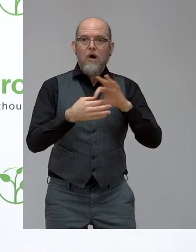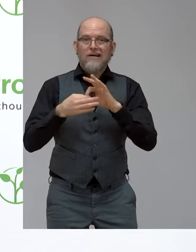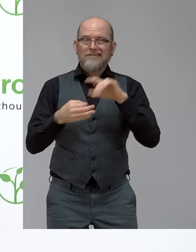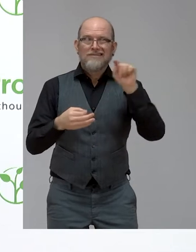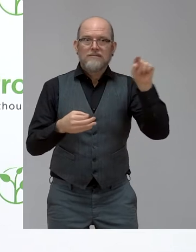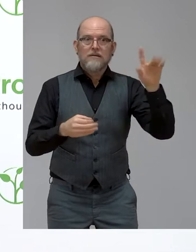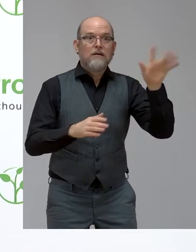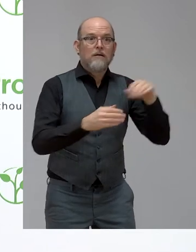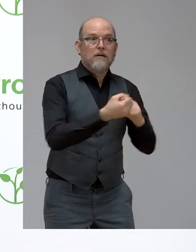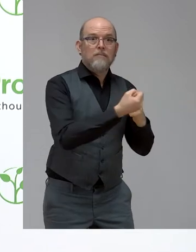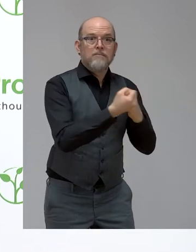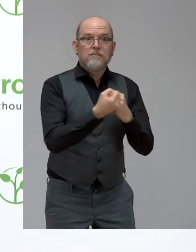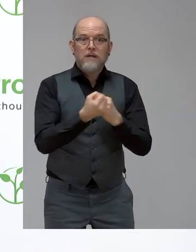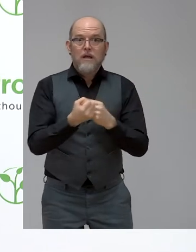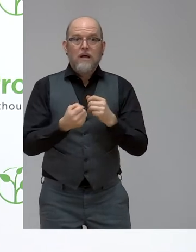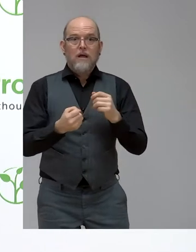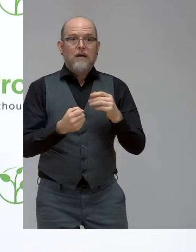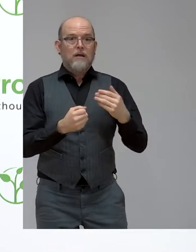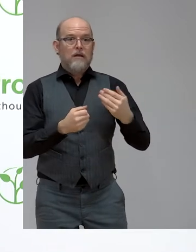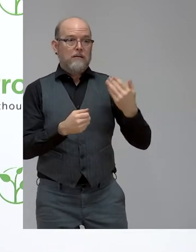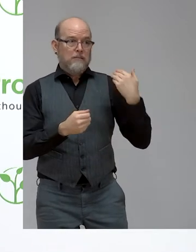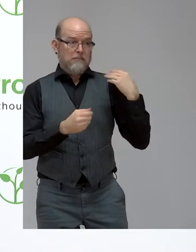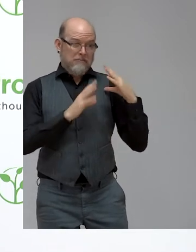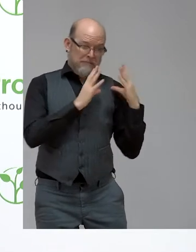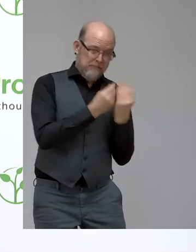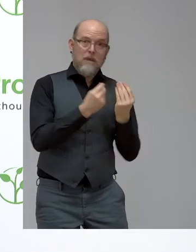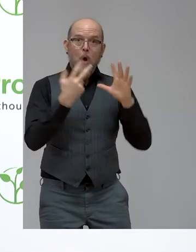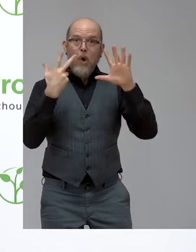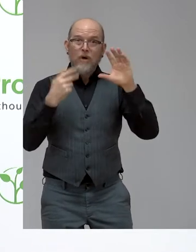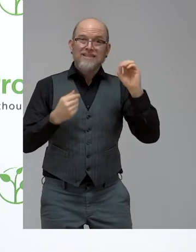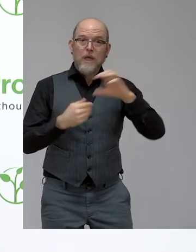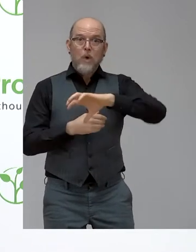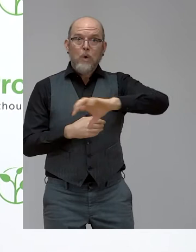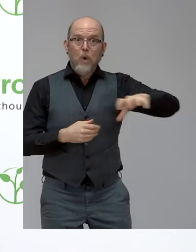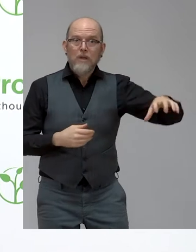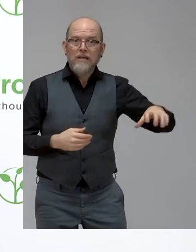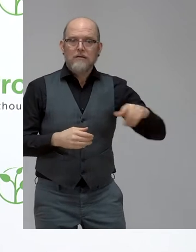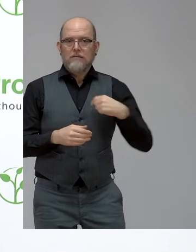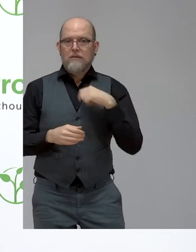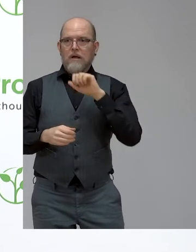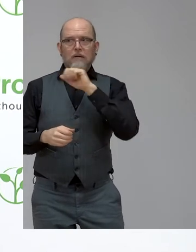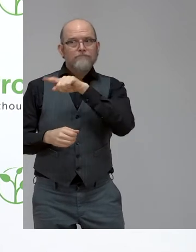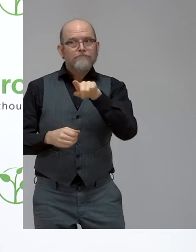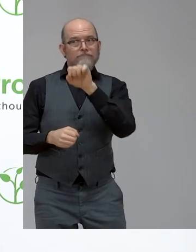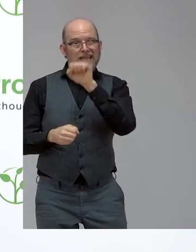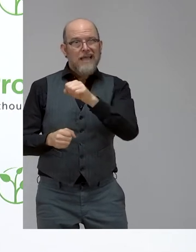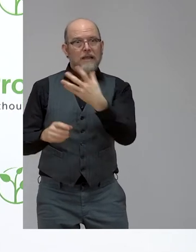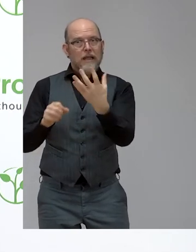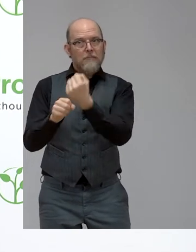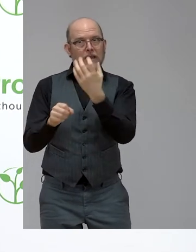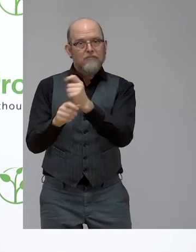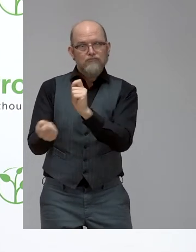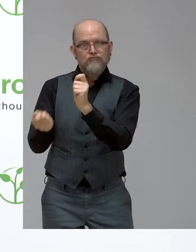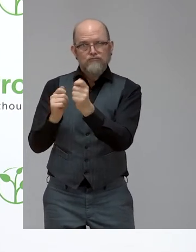our baseline is very much everyone a change maker. So we believe in the necessity to empower everyone